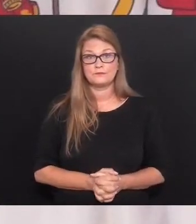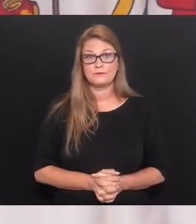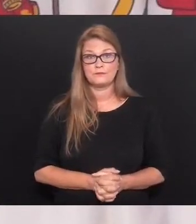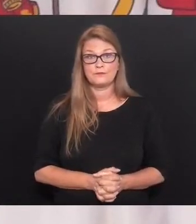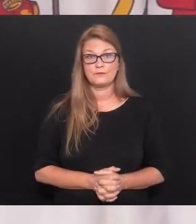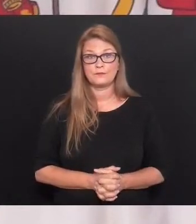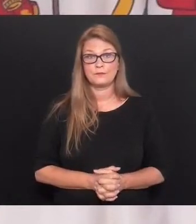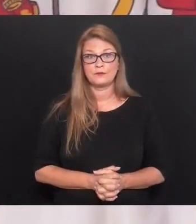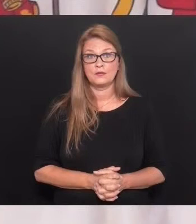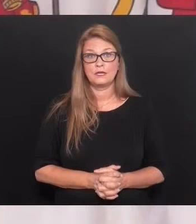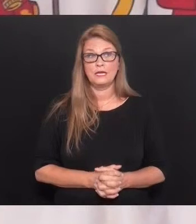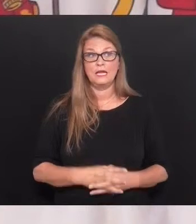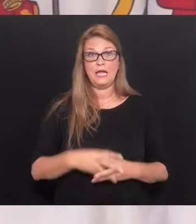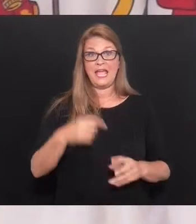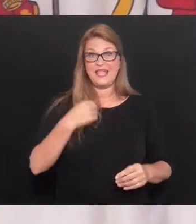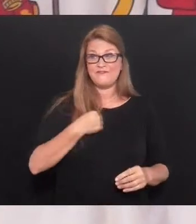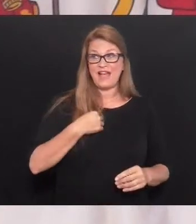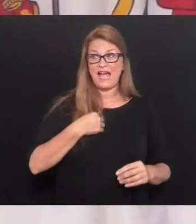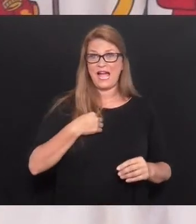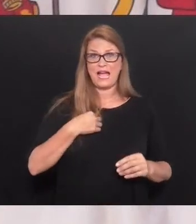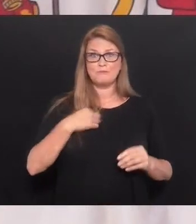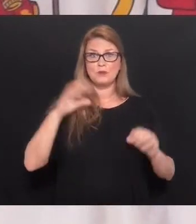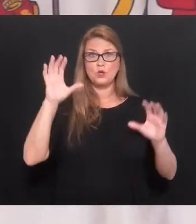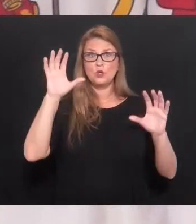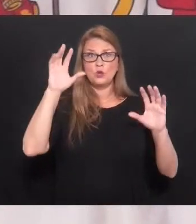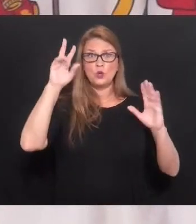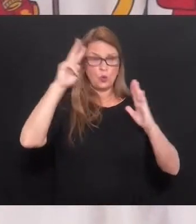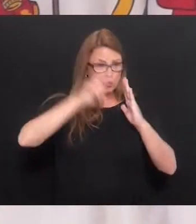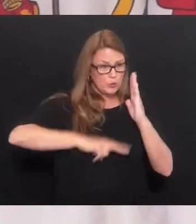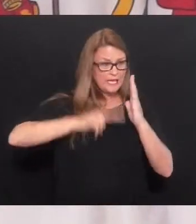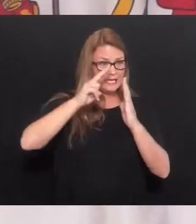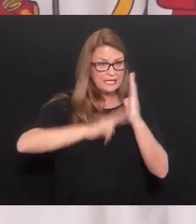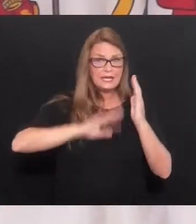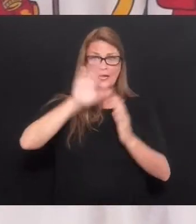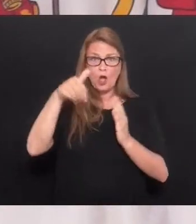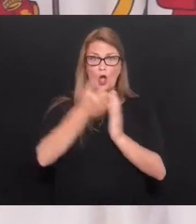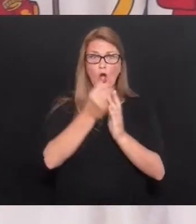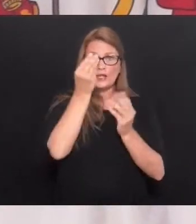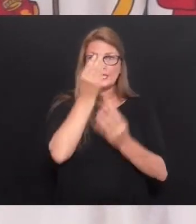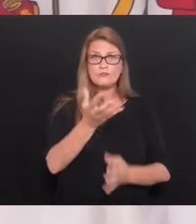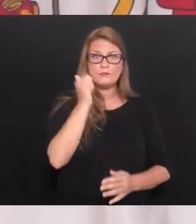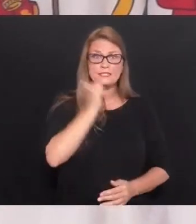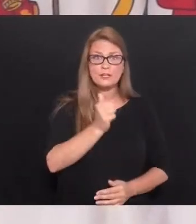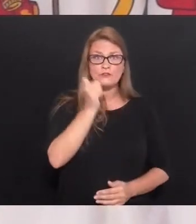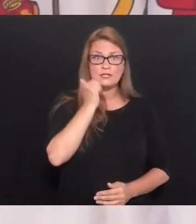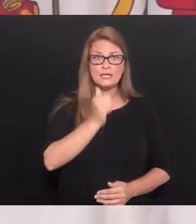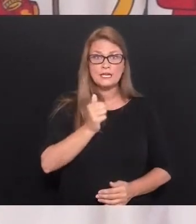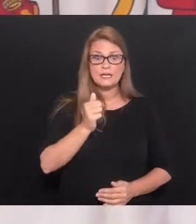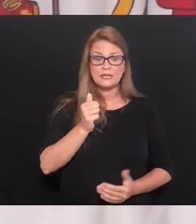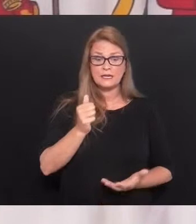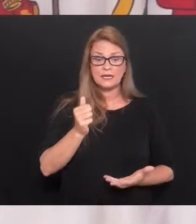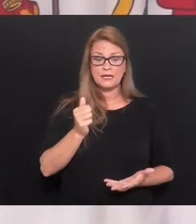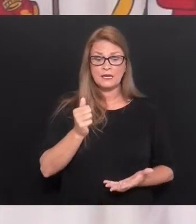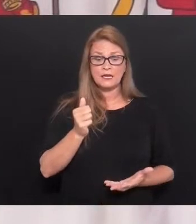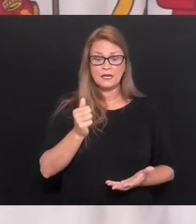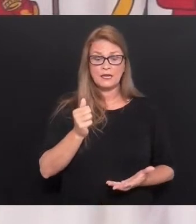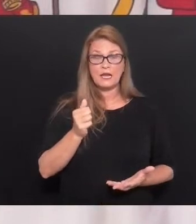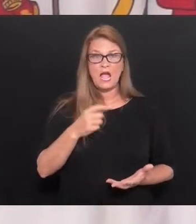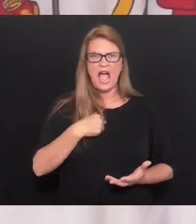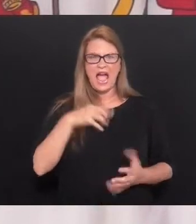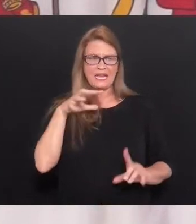looking at the data every day and I'm doing my job and I'm staying on top of it, I'm going to catch that something's double